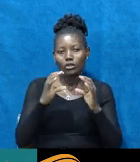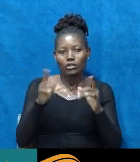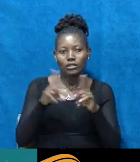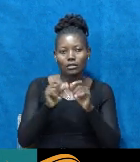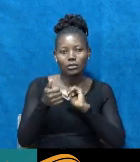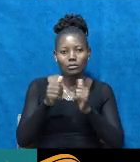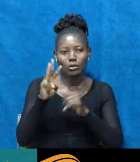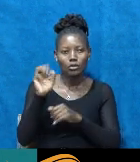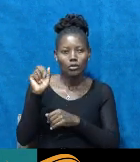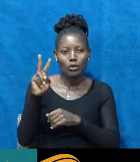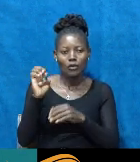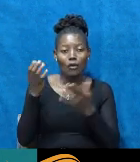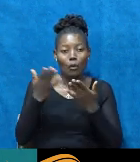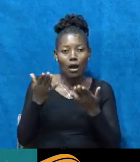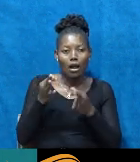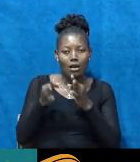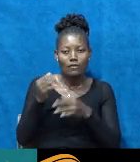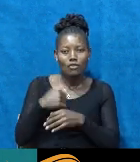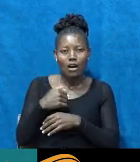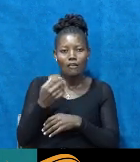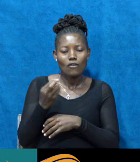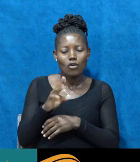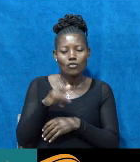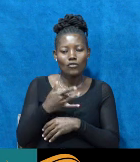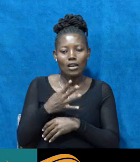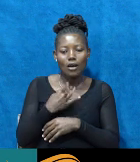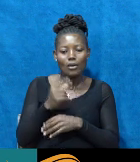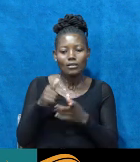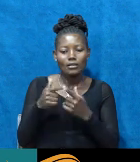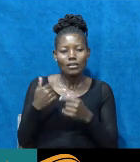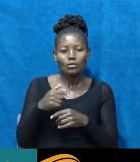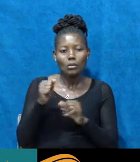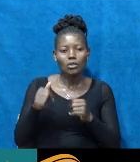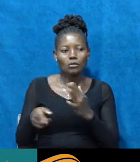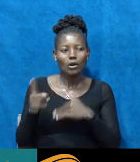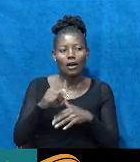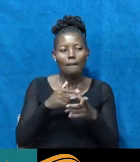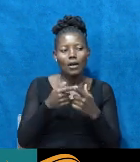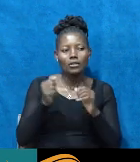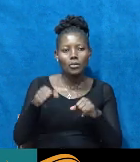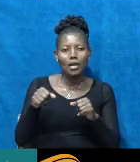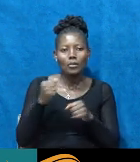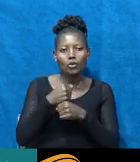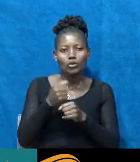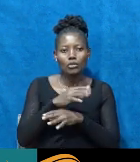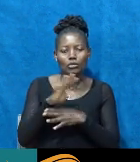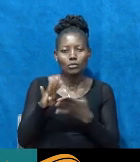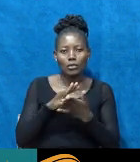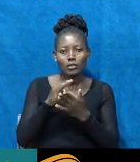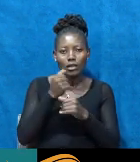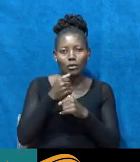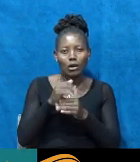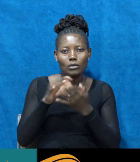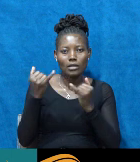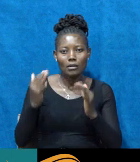SportsWave, whereby if you have and you feel the need to, then we would come and be able to do a basic and work with your